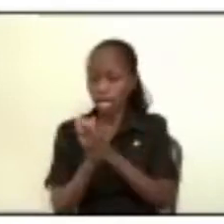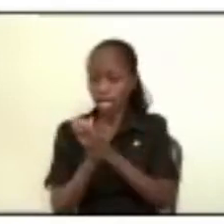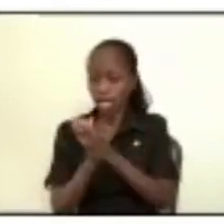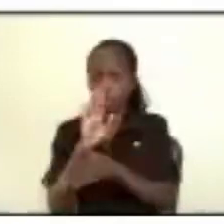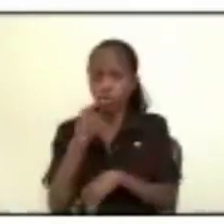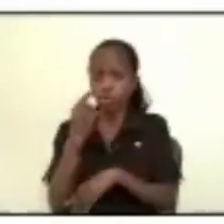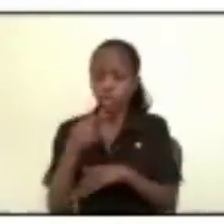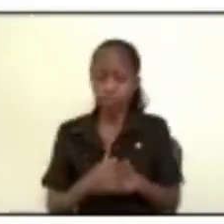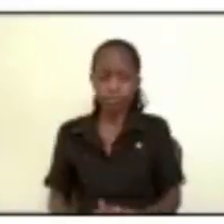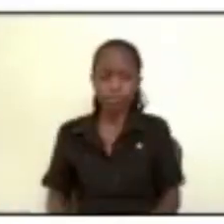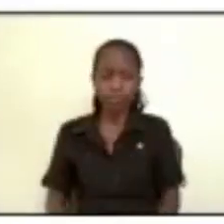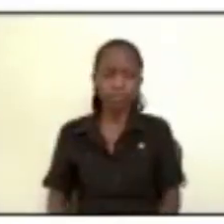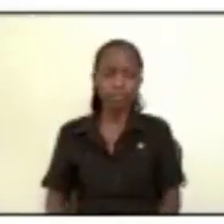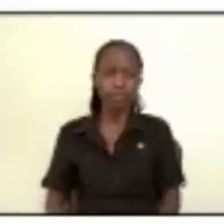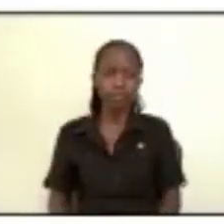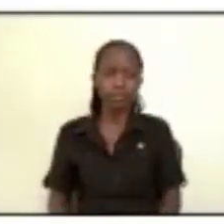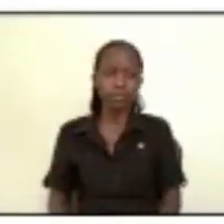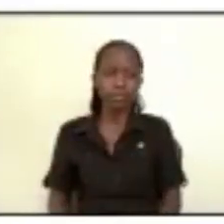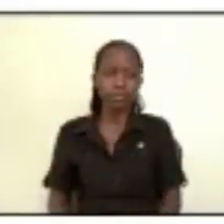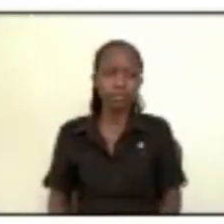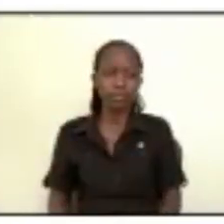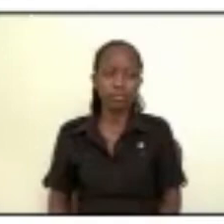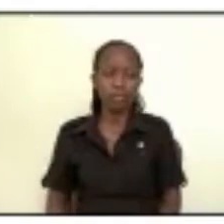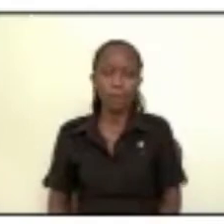tell? Yeah.